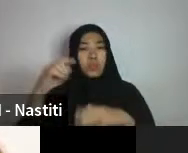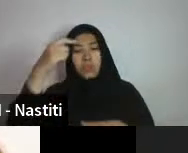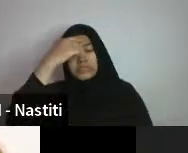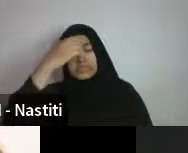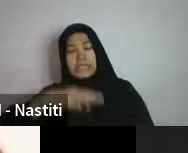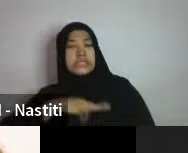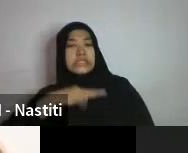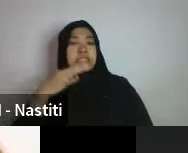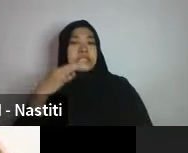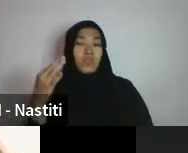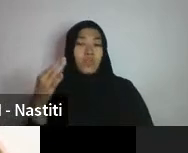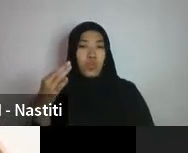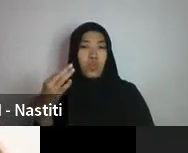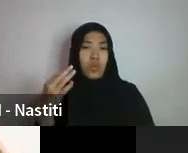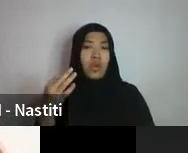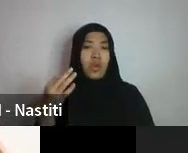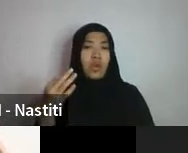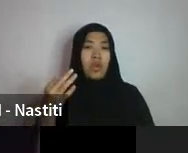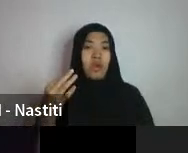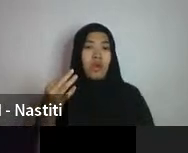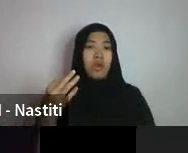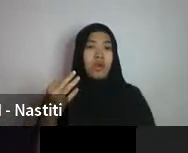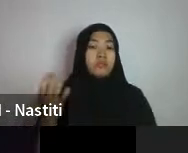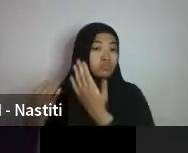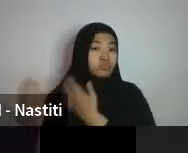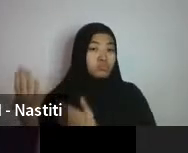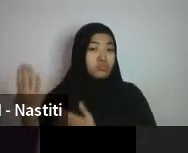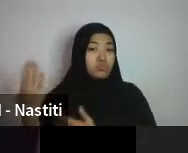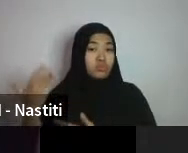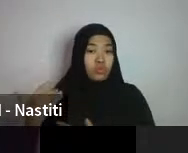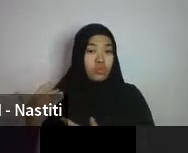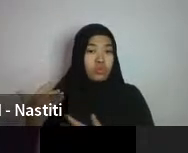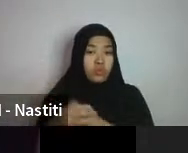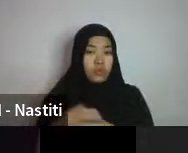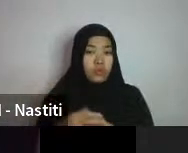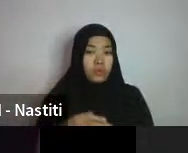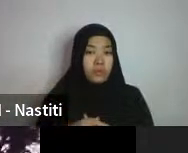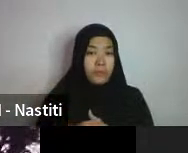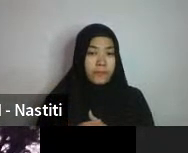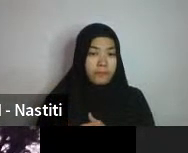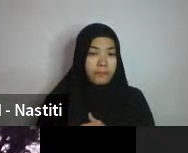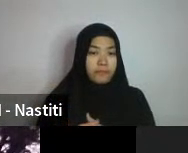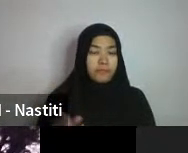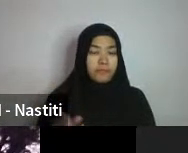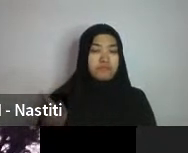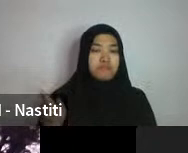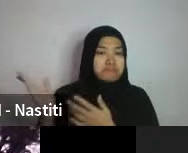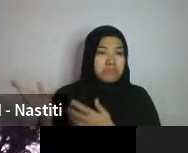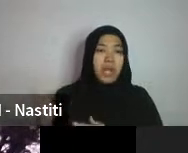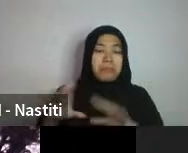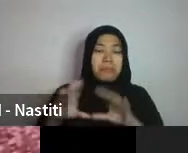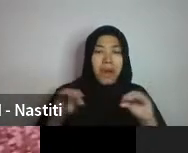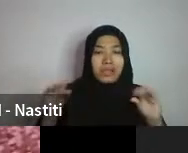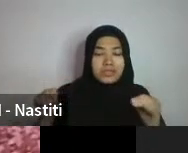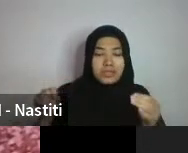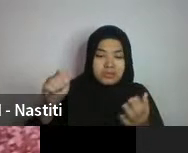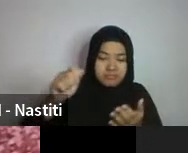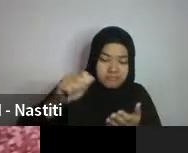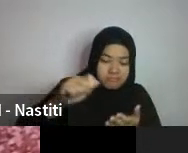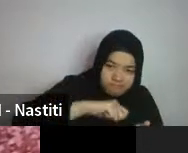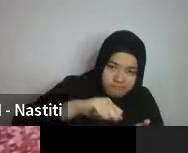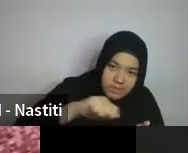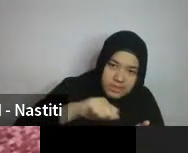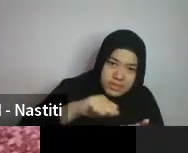hospital. It is very different from what they know it today. Patients at work cleaning the tiles. It still looks kind of